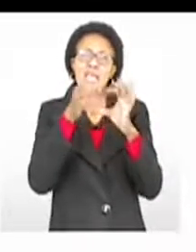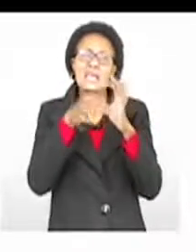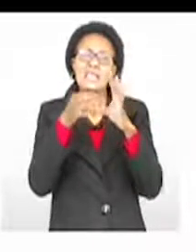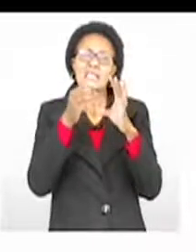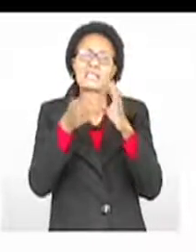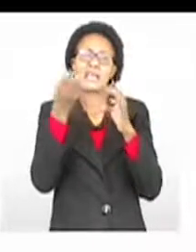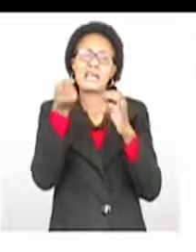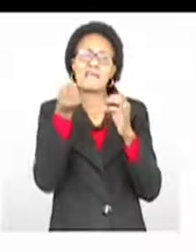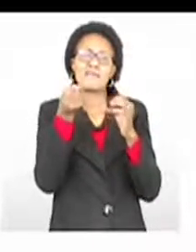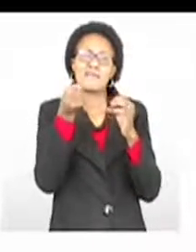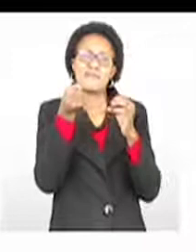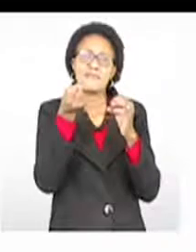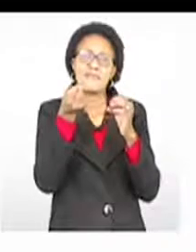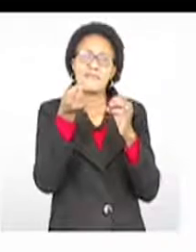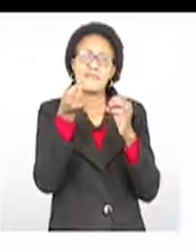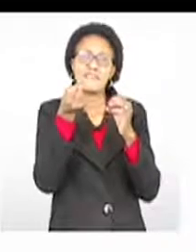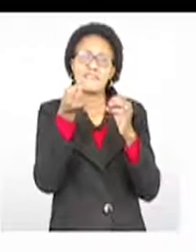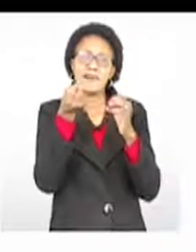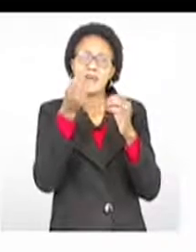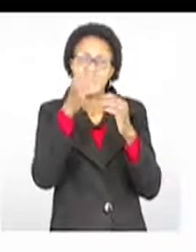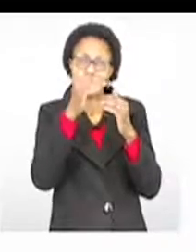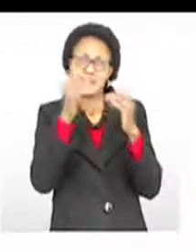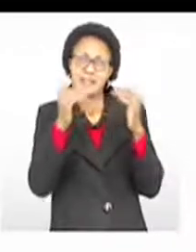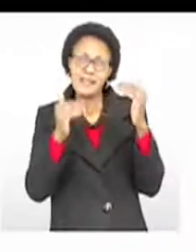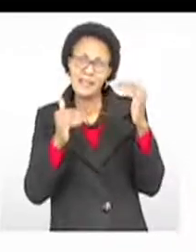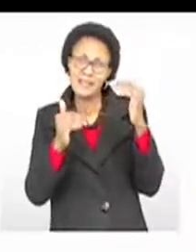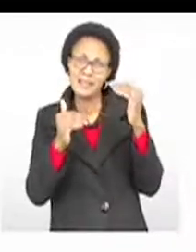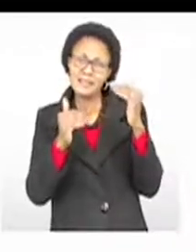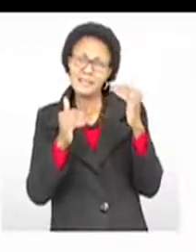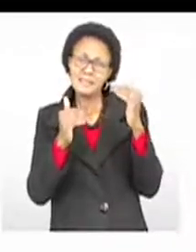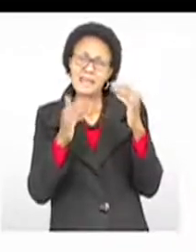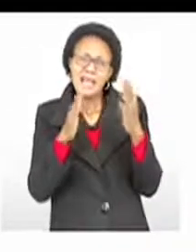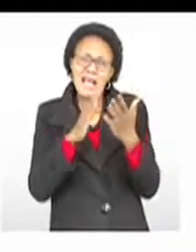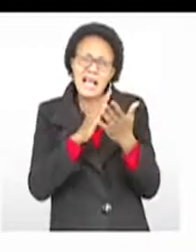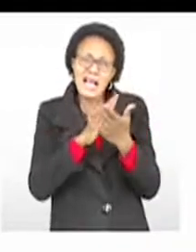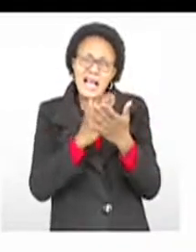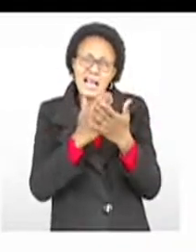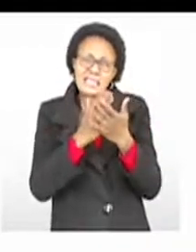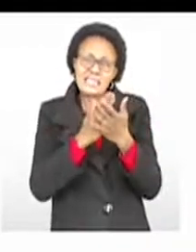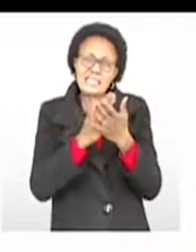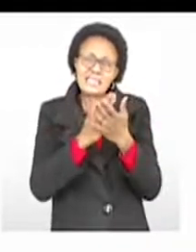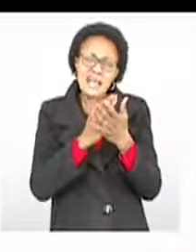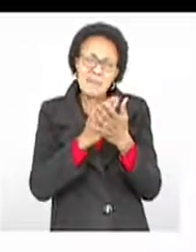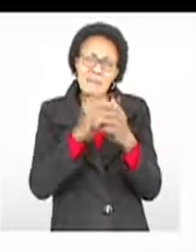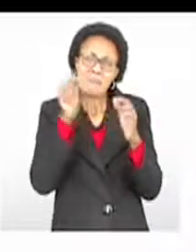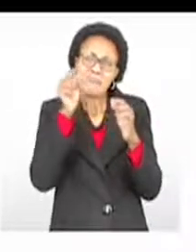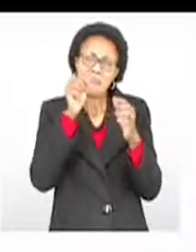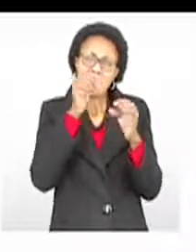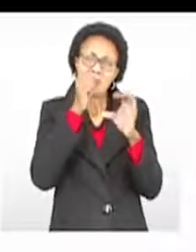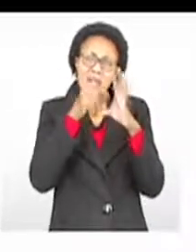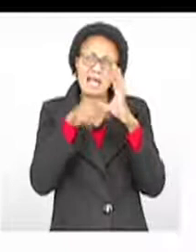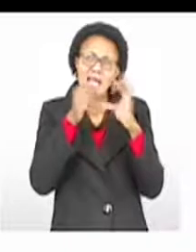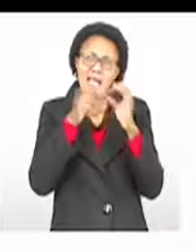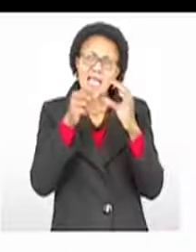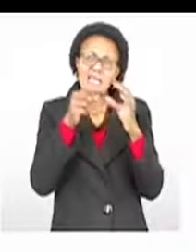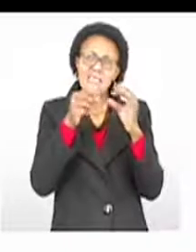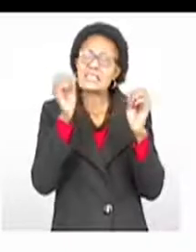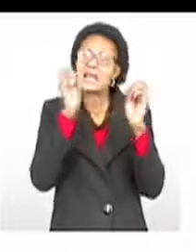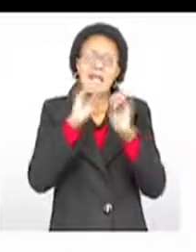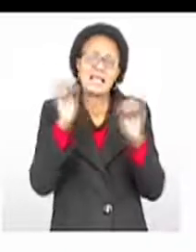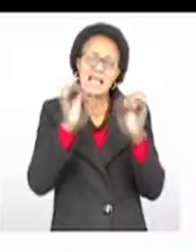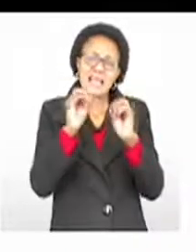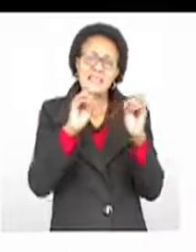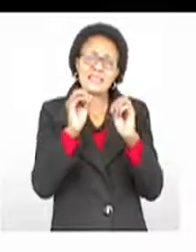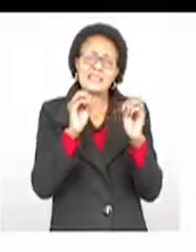picture, some of them are missing. So there you go. I've helped you with one, and the rest you can do